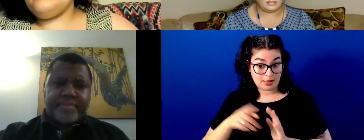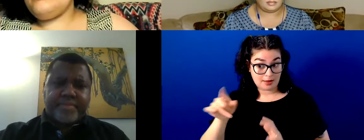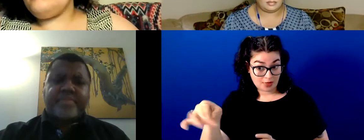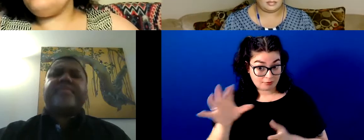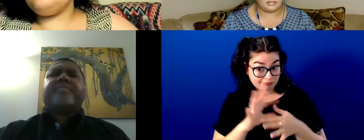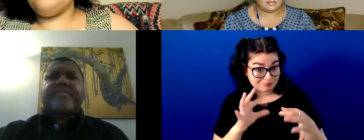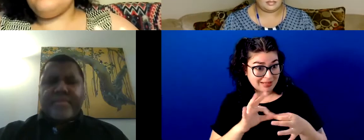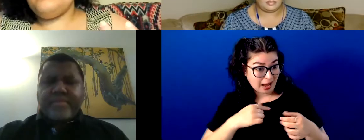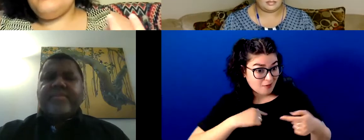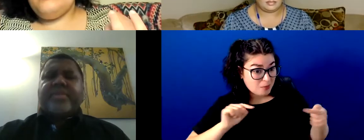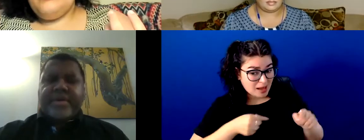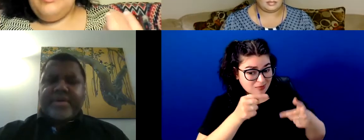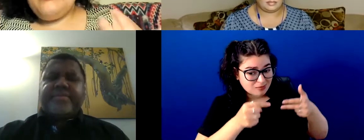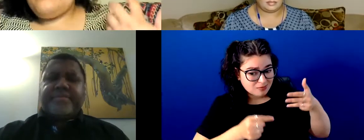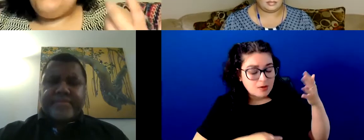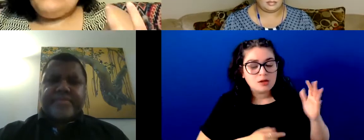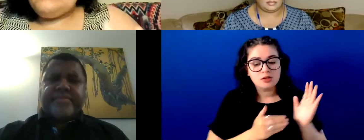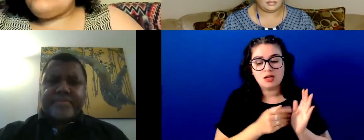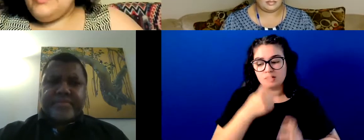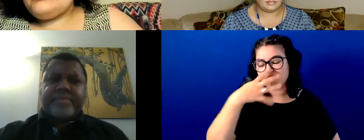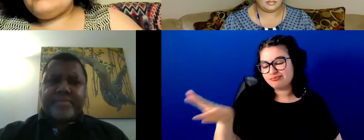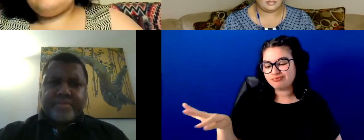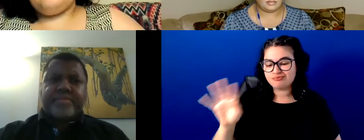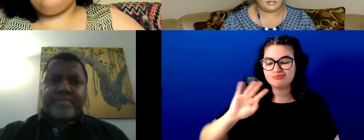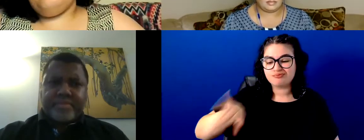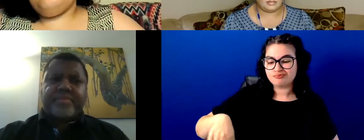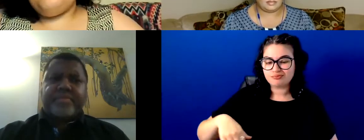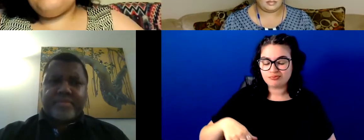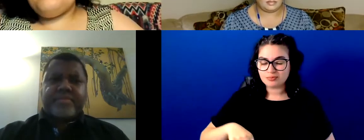or acknowledged, and then their pain's not addressed.